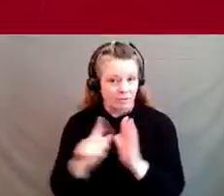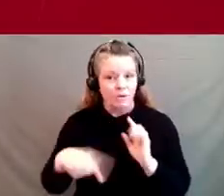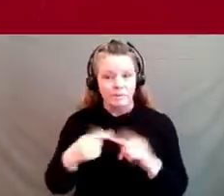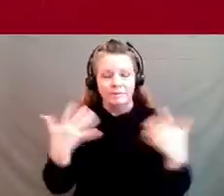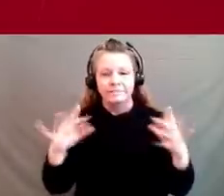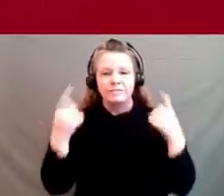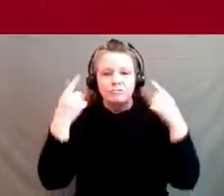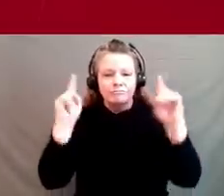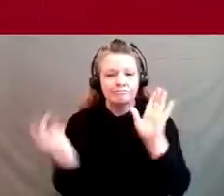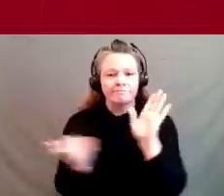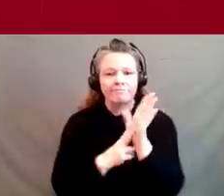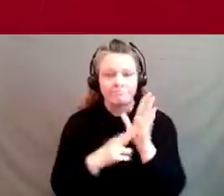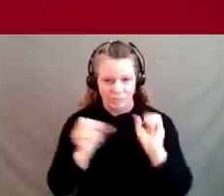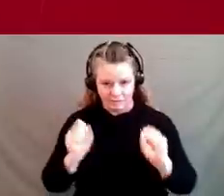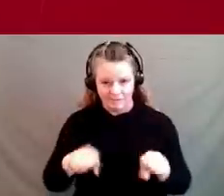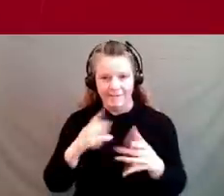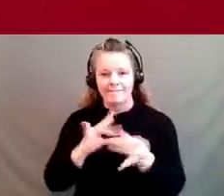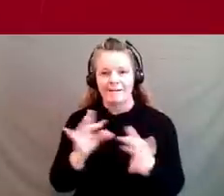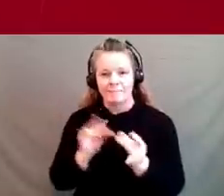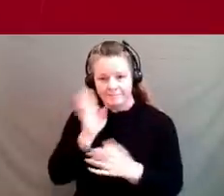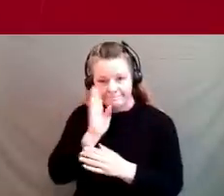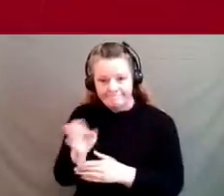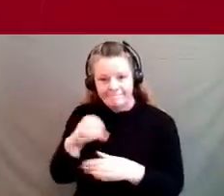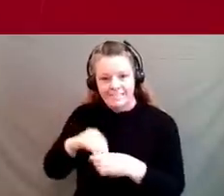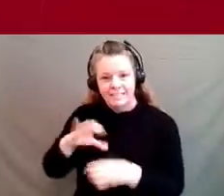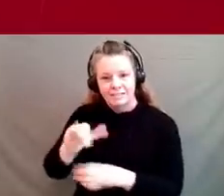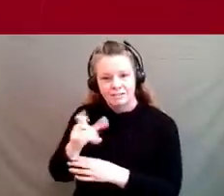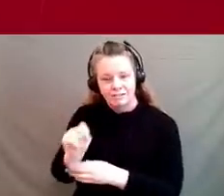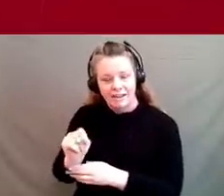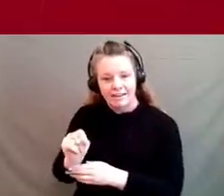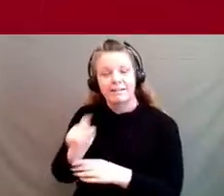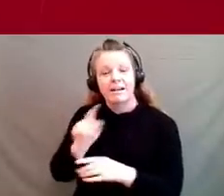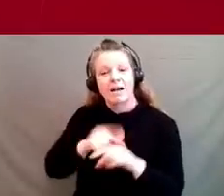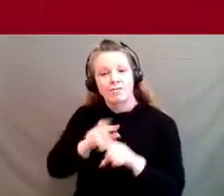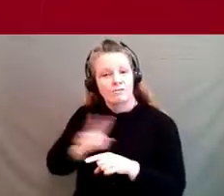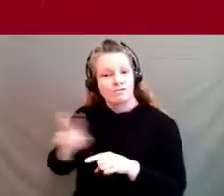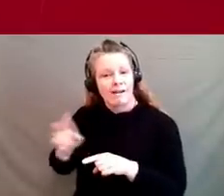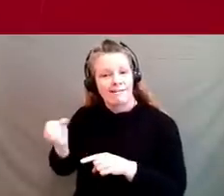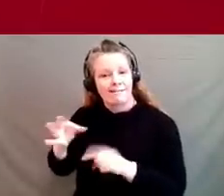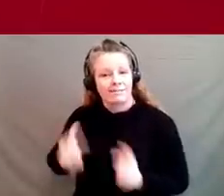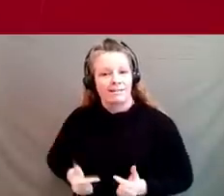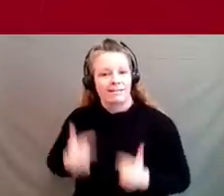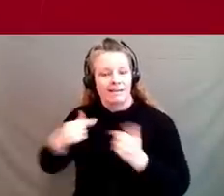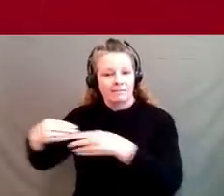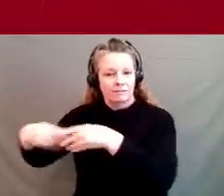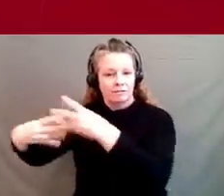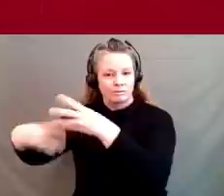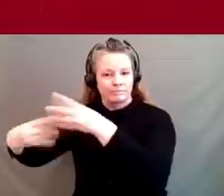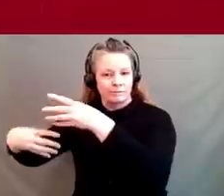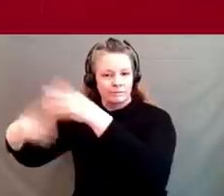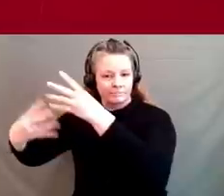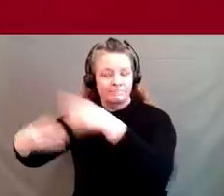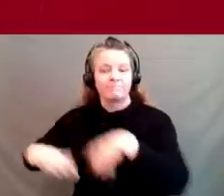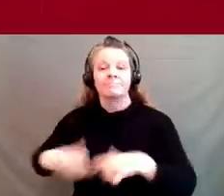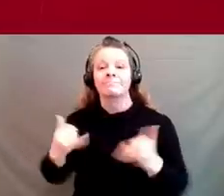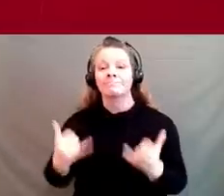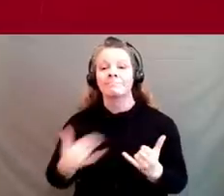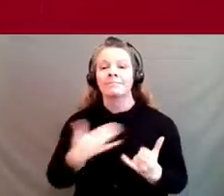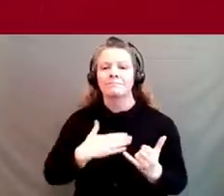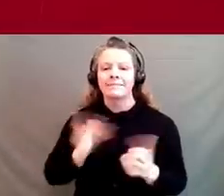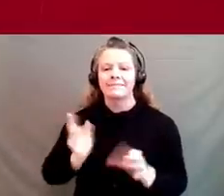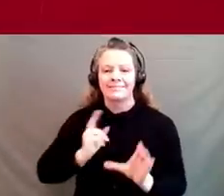comment directly into the chat feed located to the right of the live stream. Now, please join the conversation